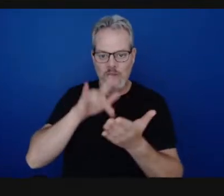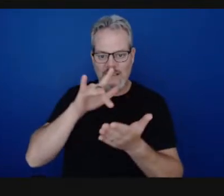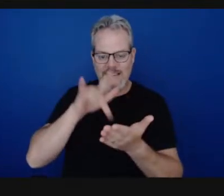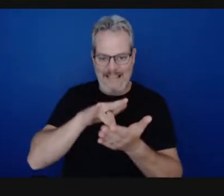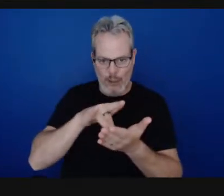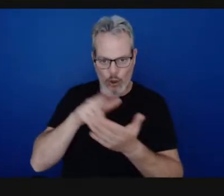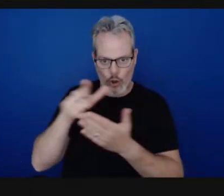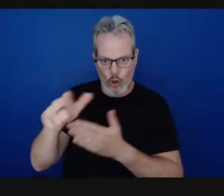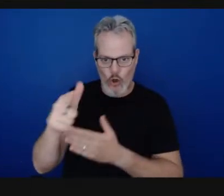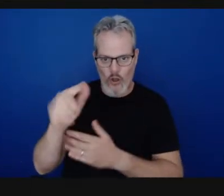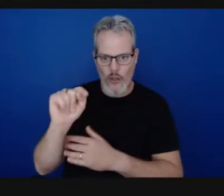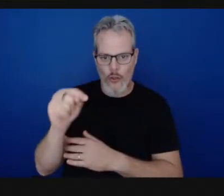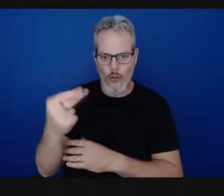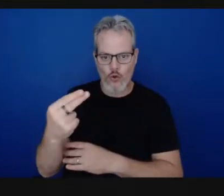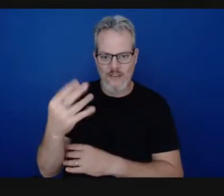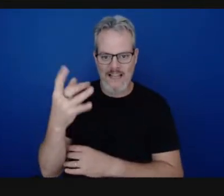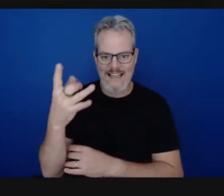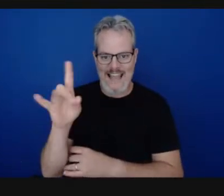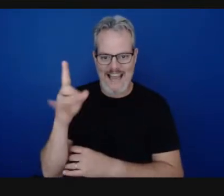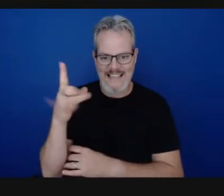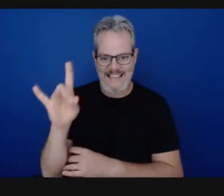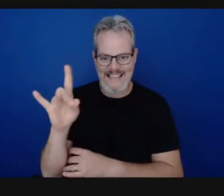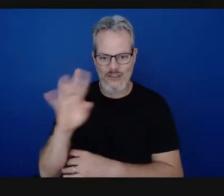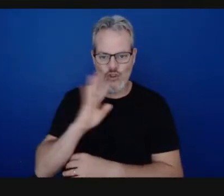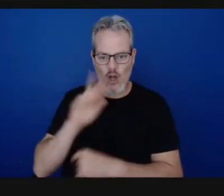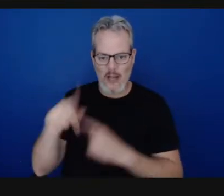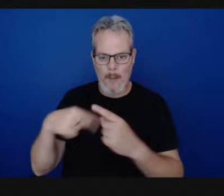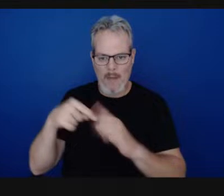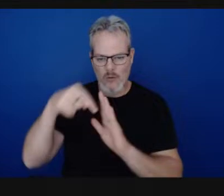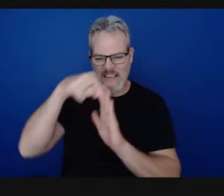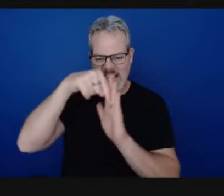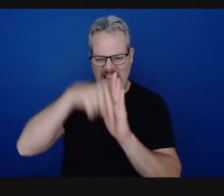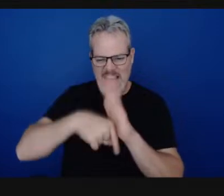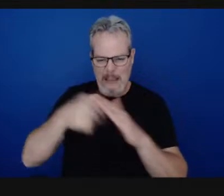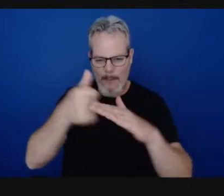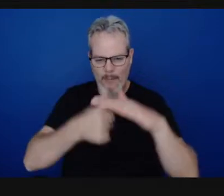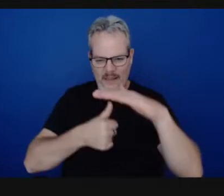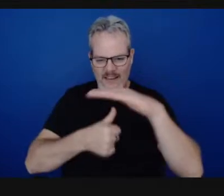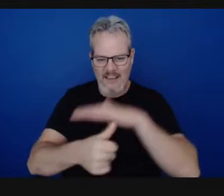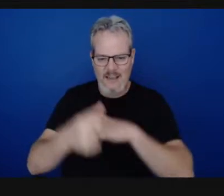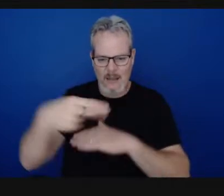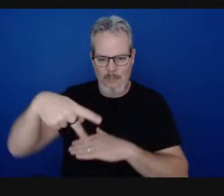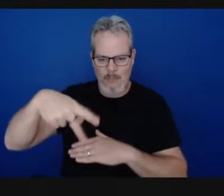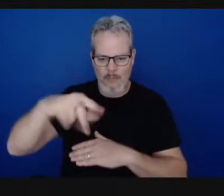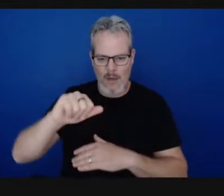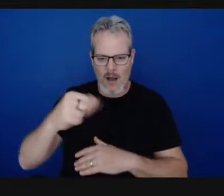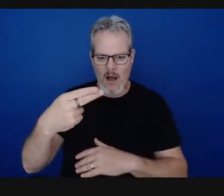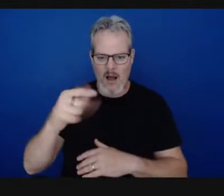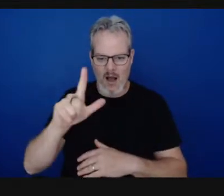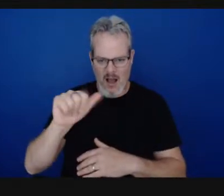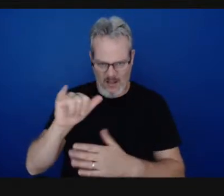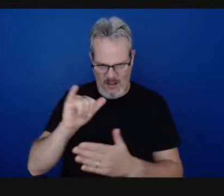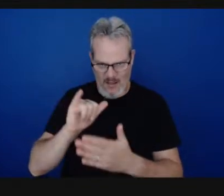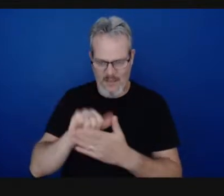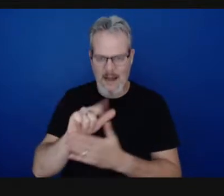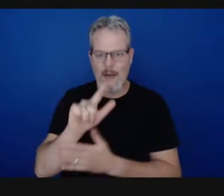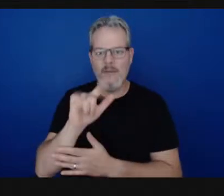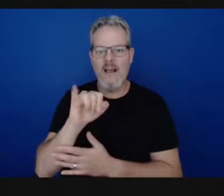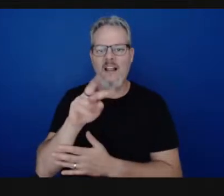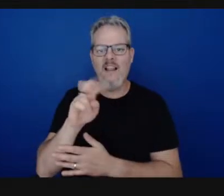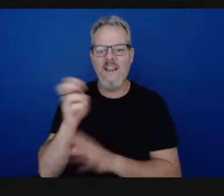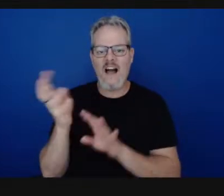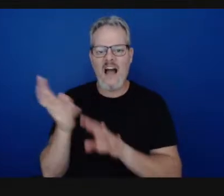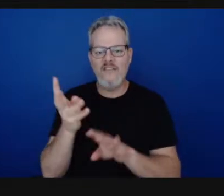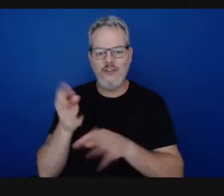6 p.m. on earthquakes deep beneath Pahala. This will likely be a live stream in lieu of our